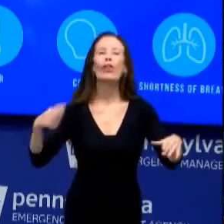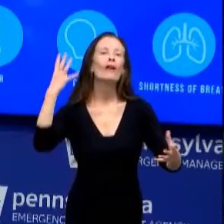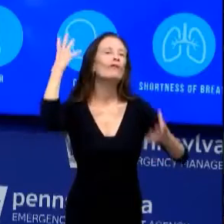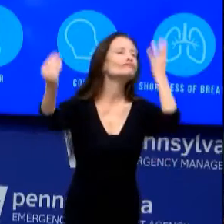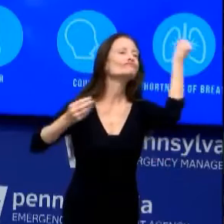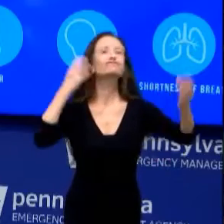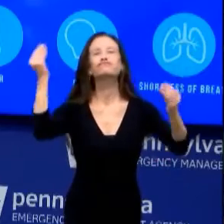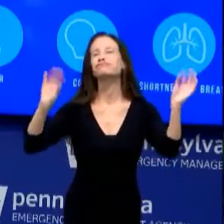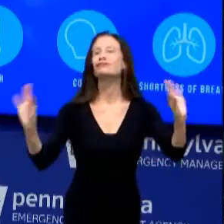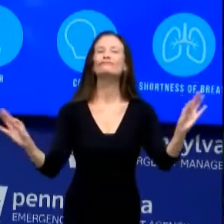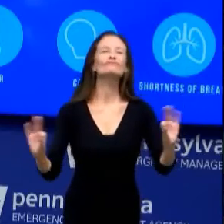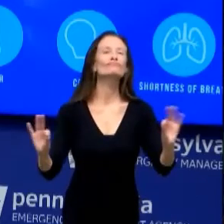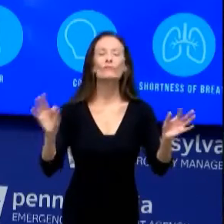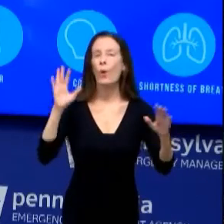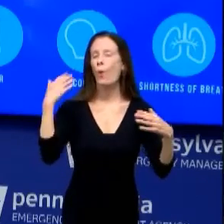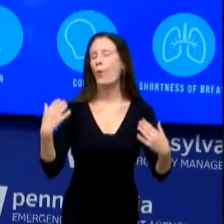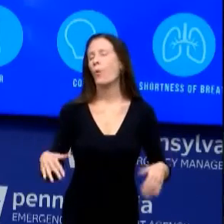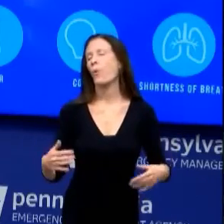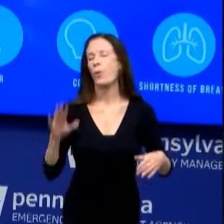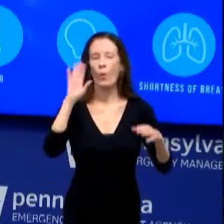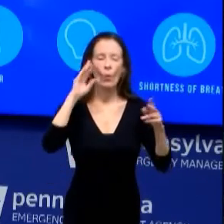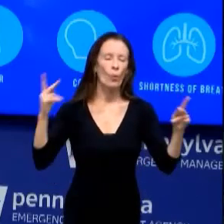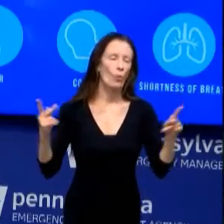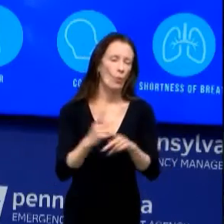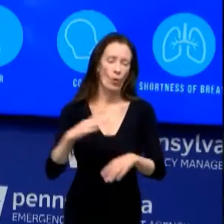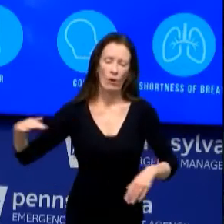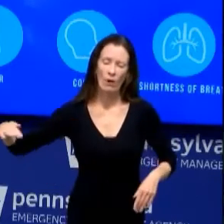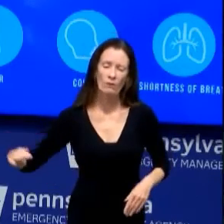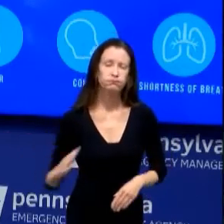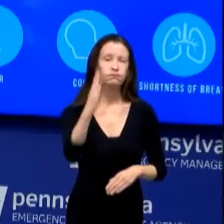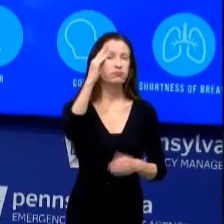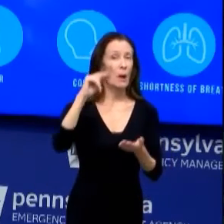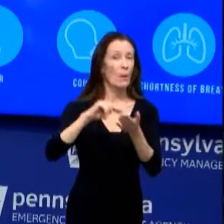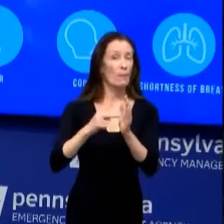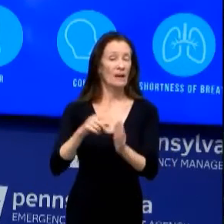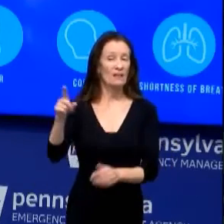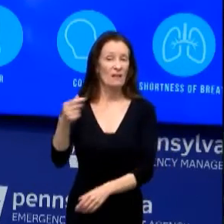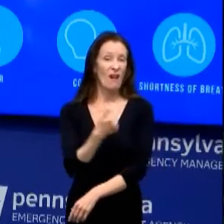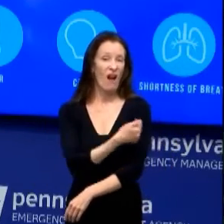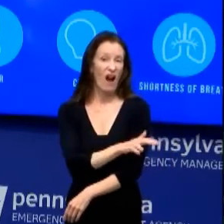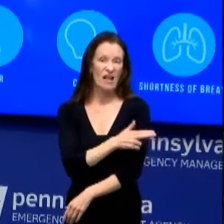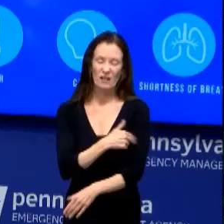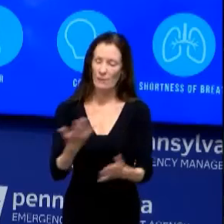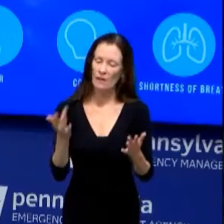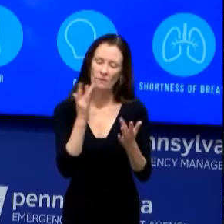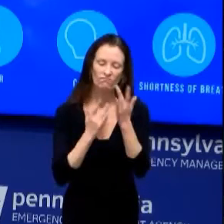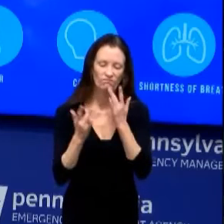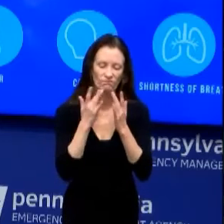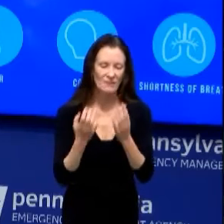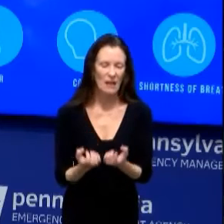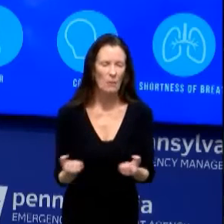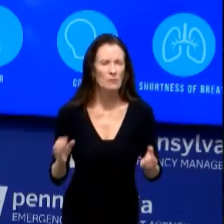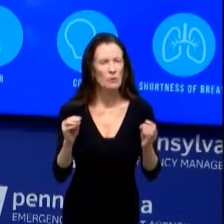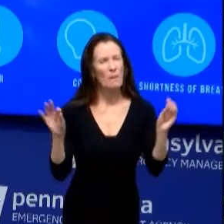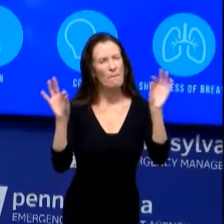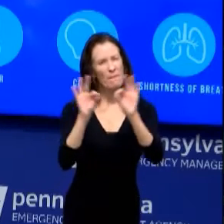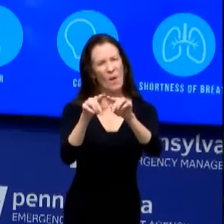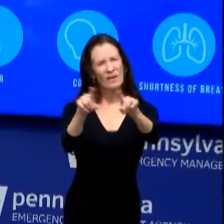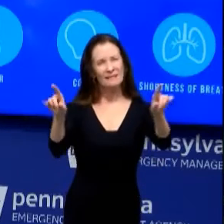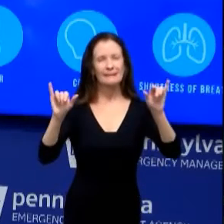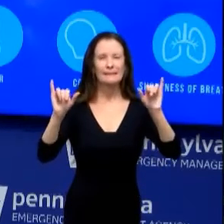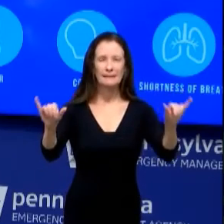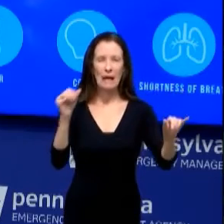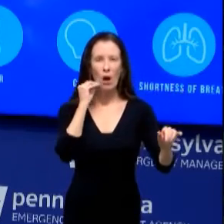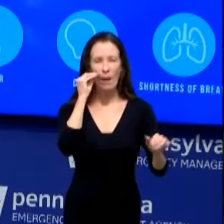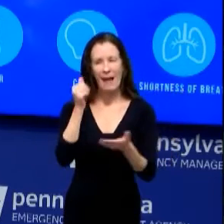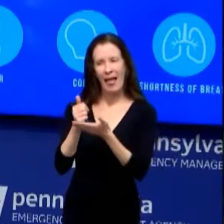of ways, it's up to you. In talking about the surge, we have several questions about that and the peak of cases. First, from the